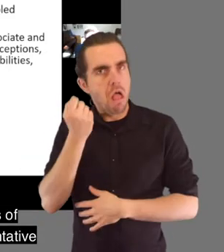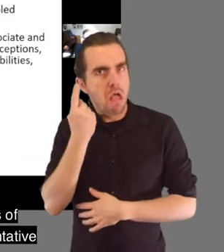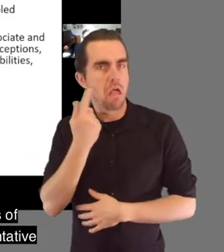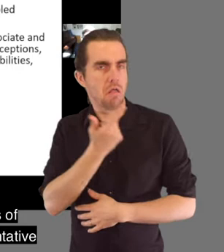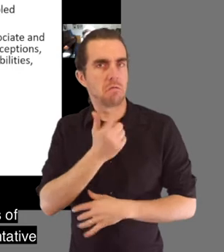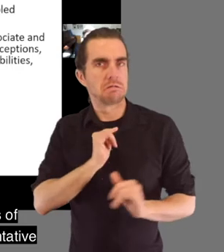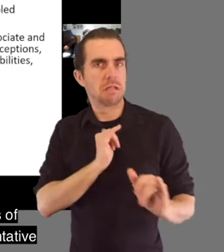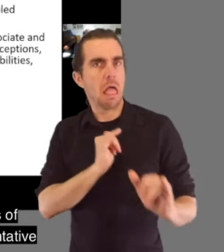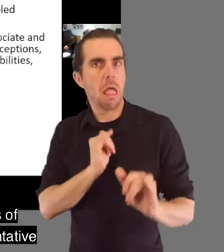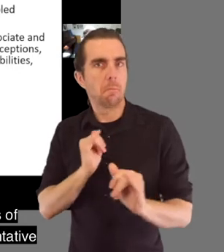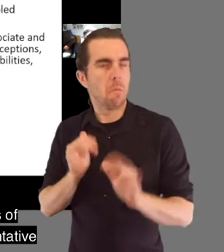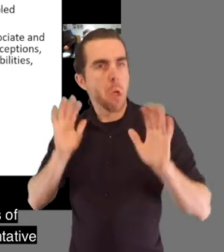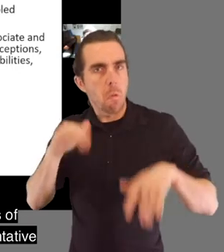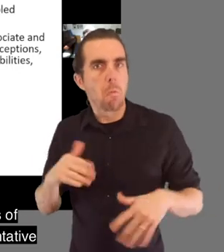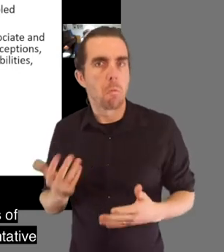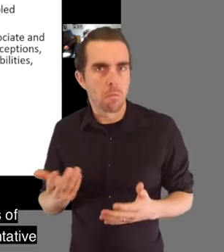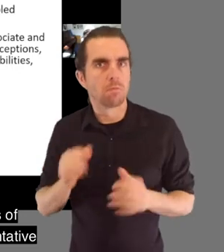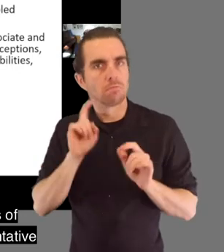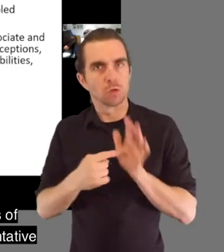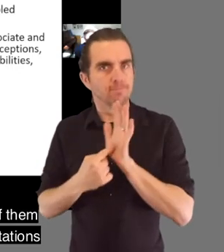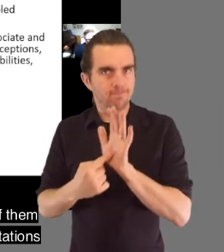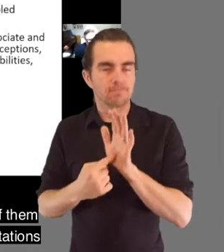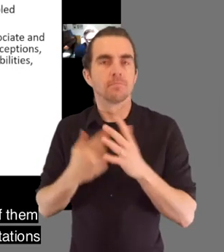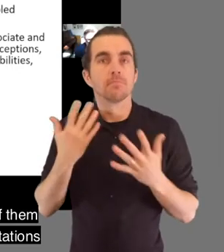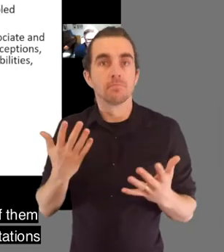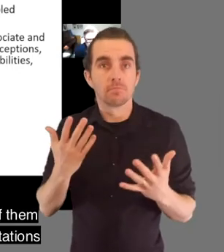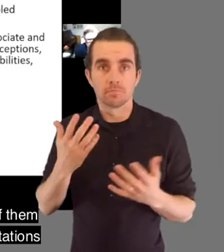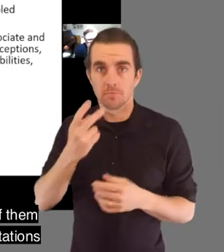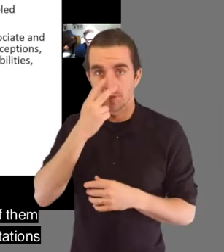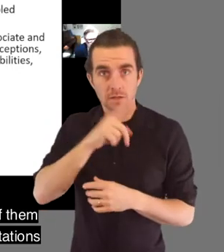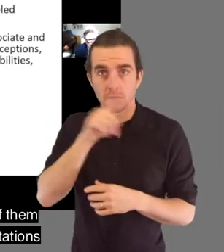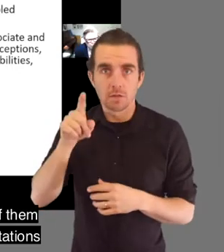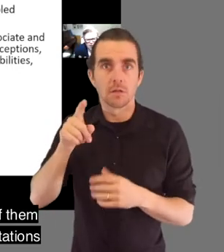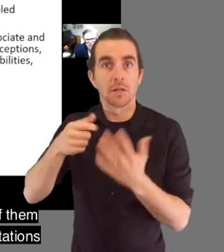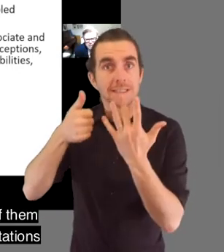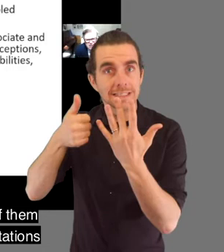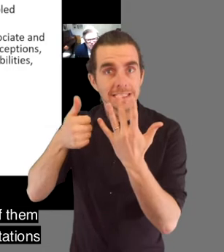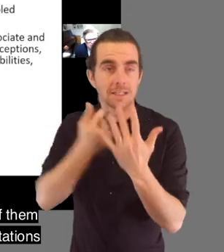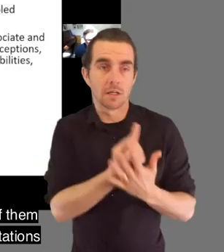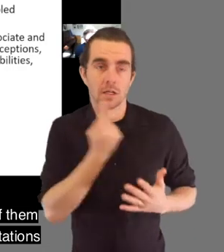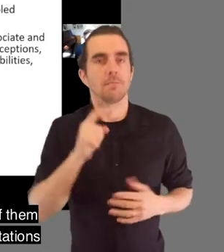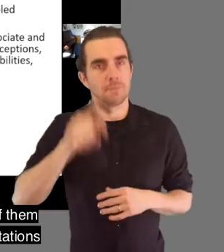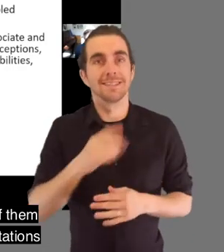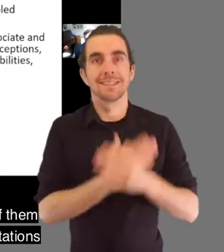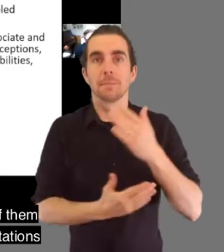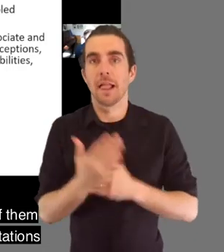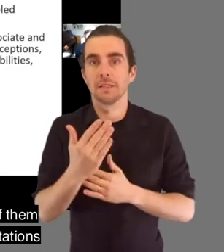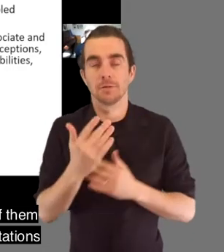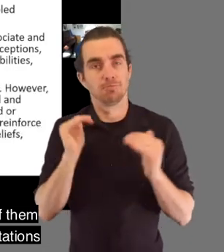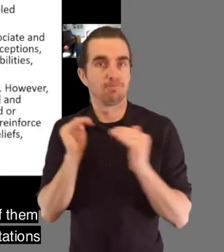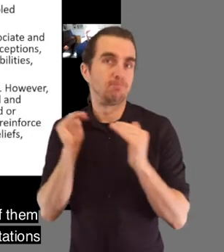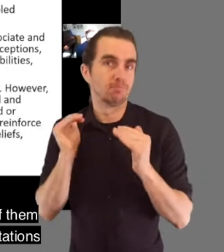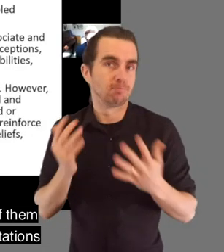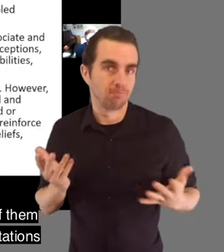If it's going to be representative of the population, at least 1 in 6 of them needs to be disabled